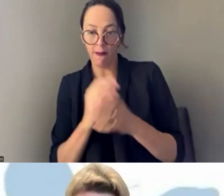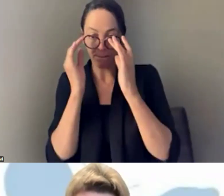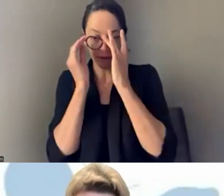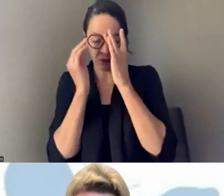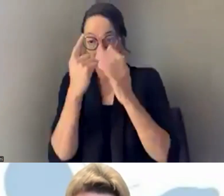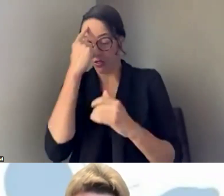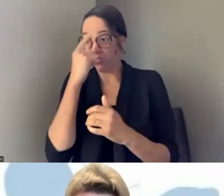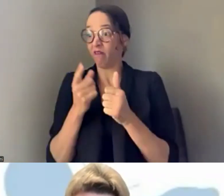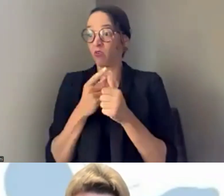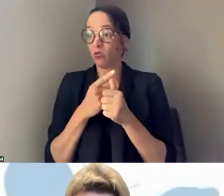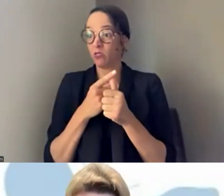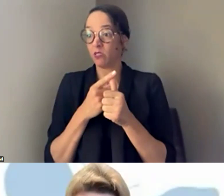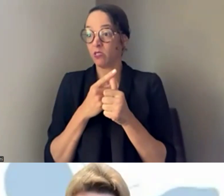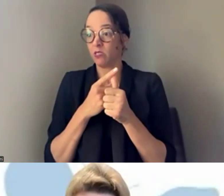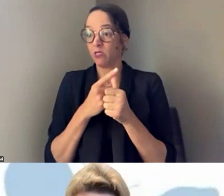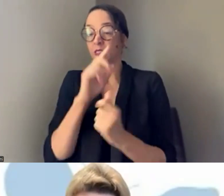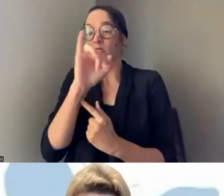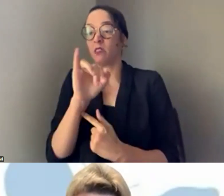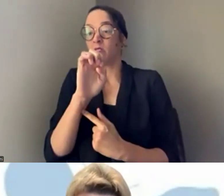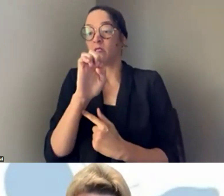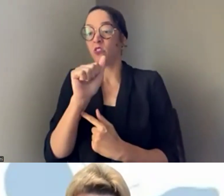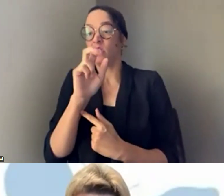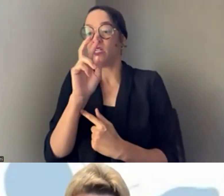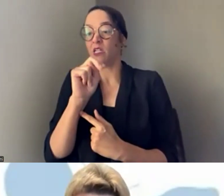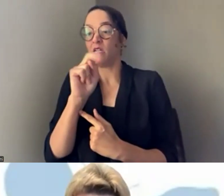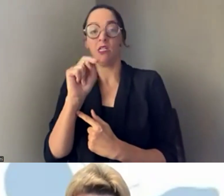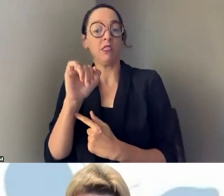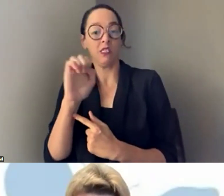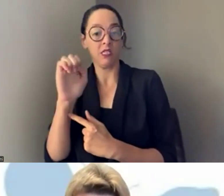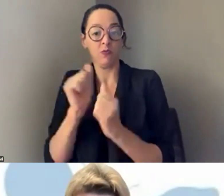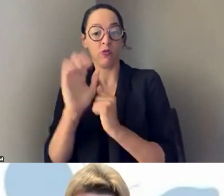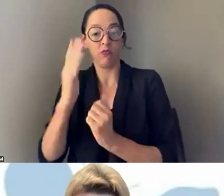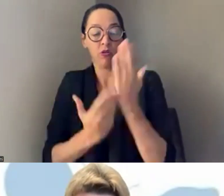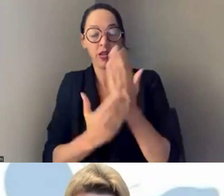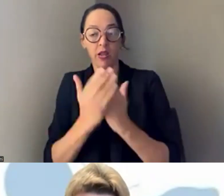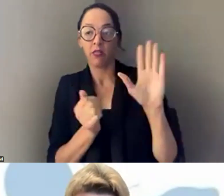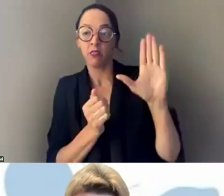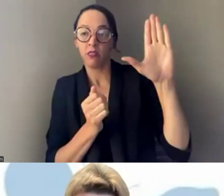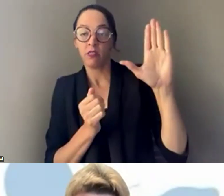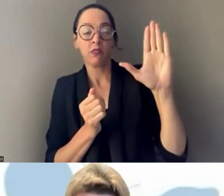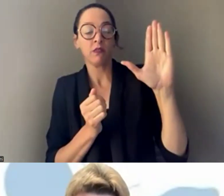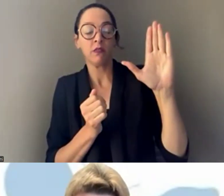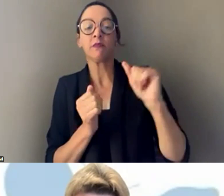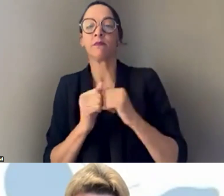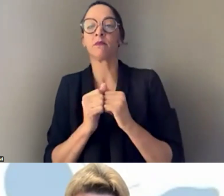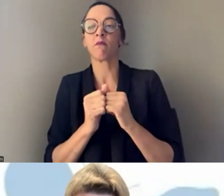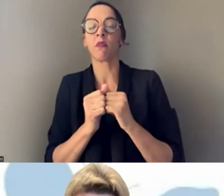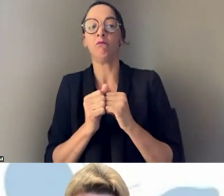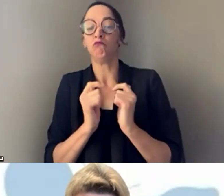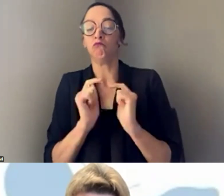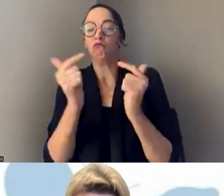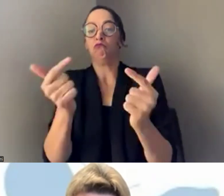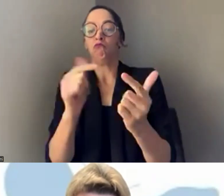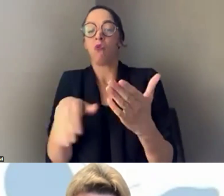up first with her hand, and then Michelle. I'll defer to any committee members first. So is Michelle a